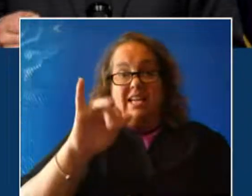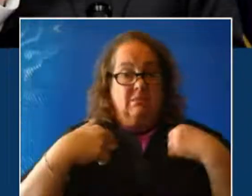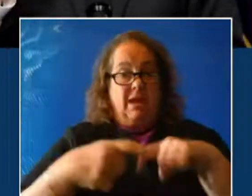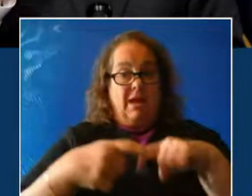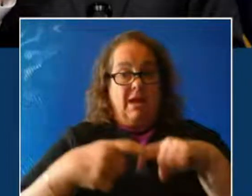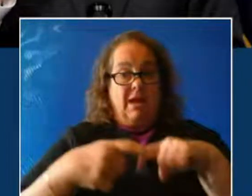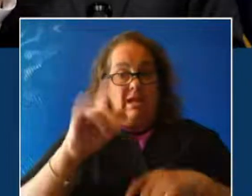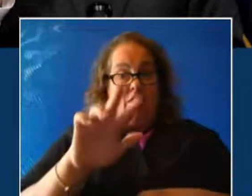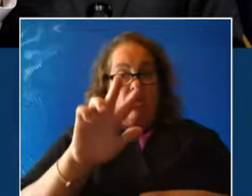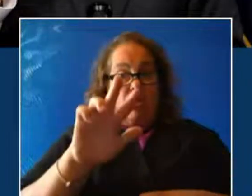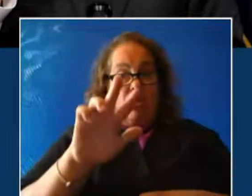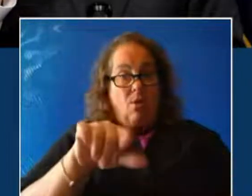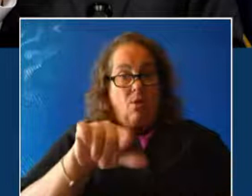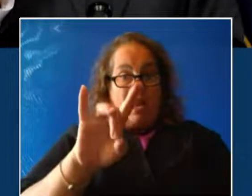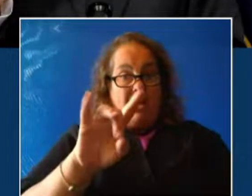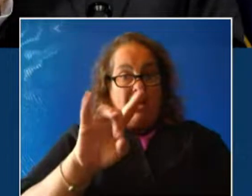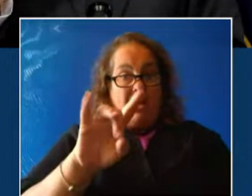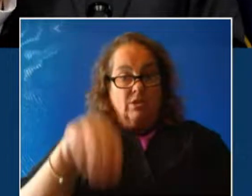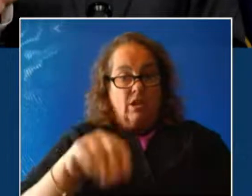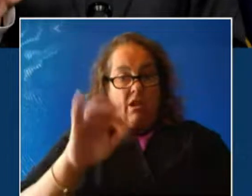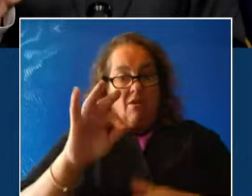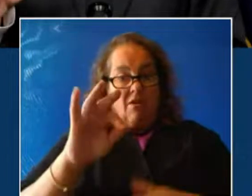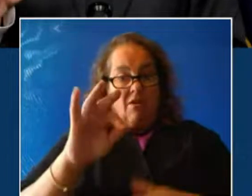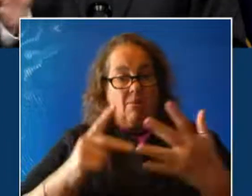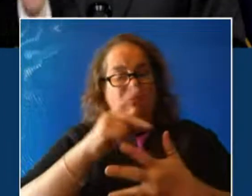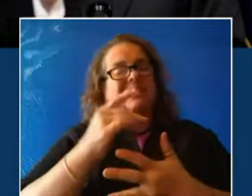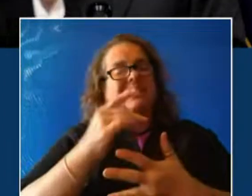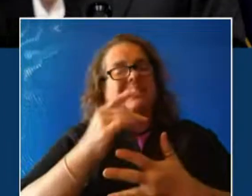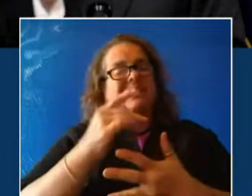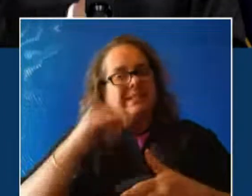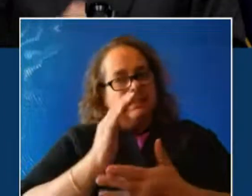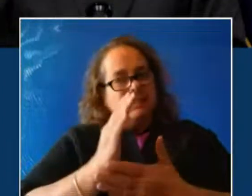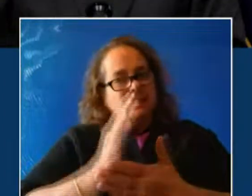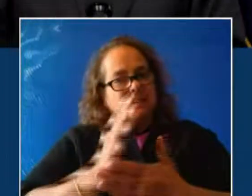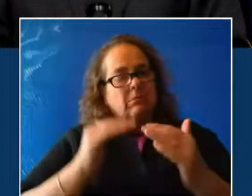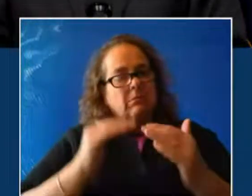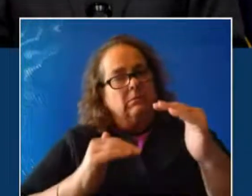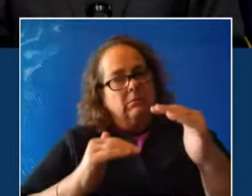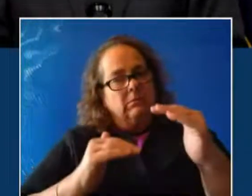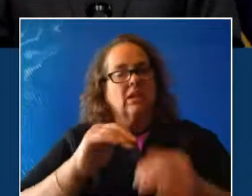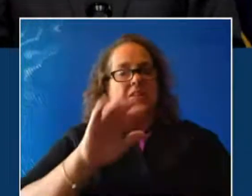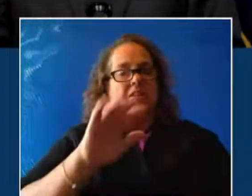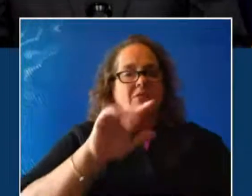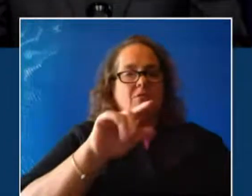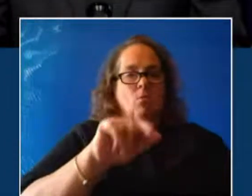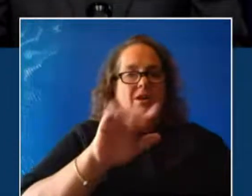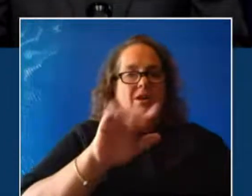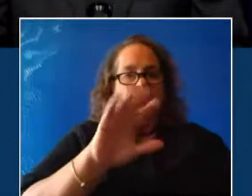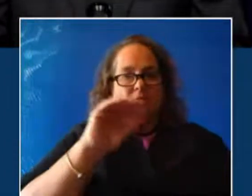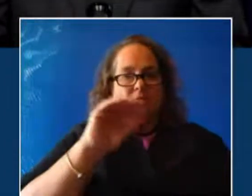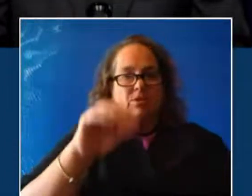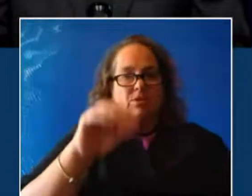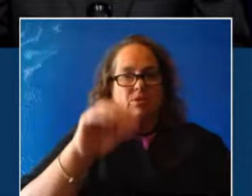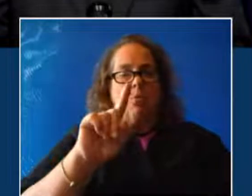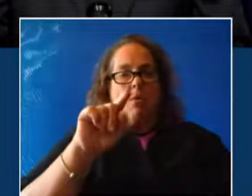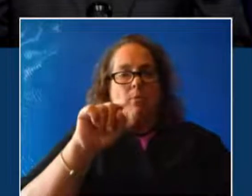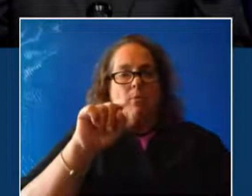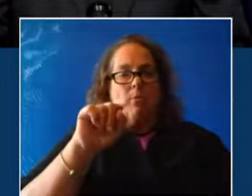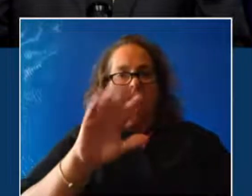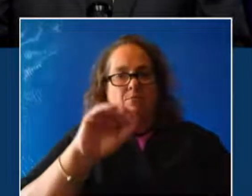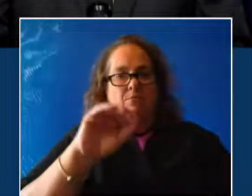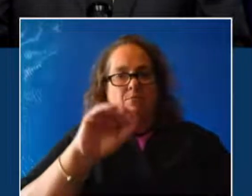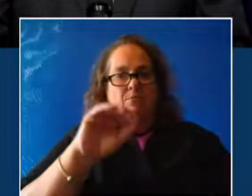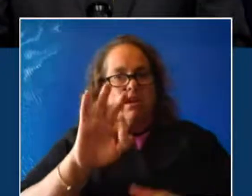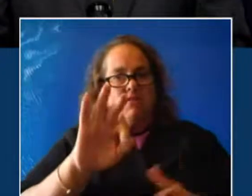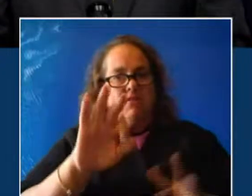population, still some disproportionate cases, 5.5%, but only 1.5% of deaths. So there's been a